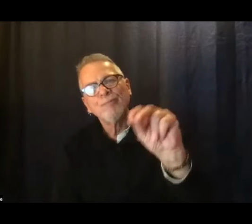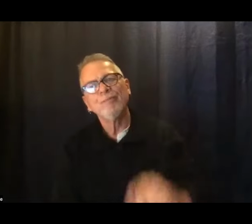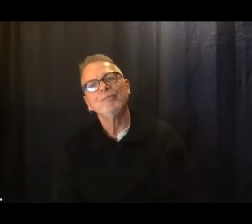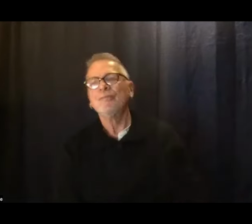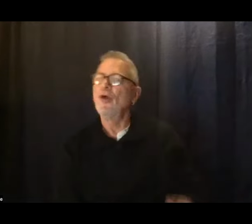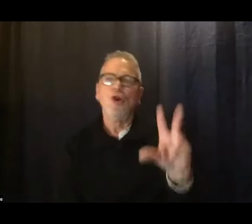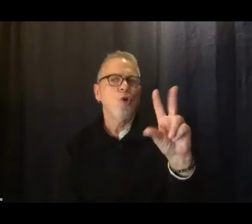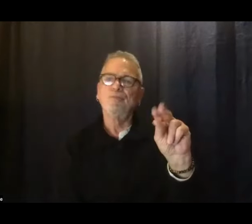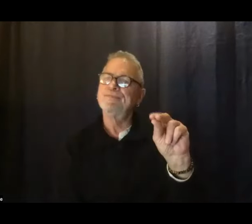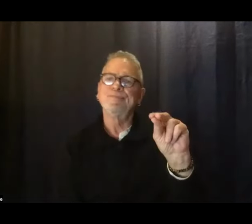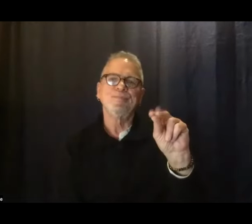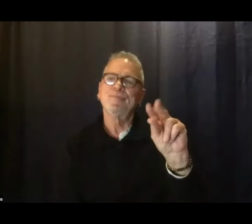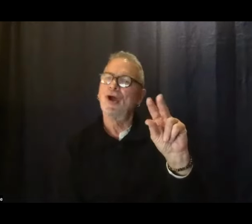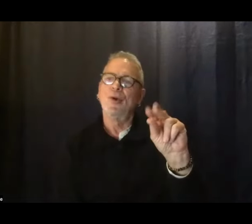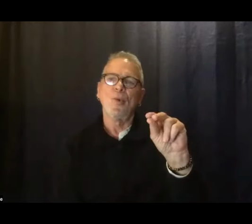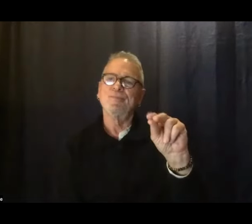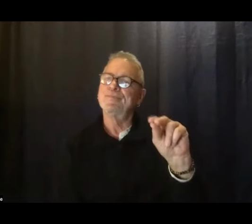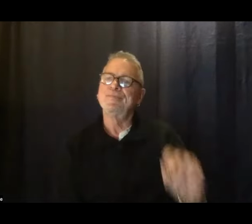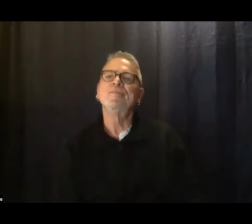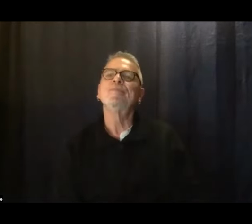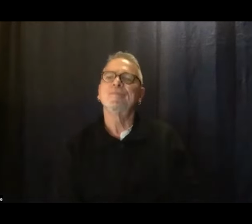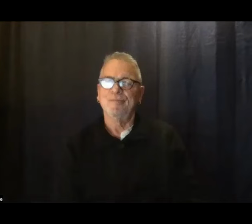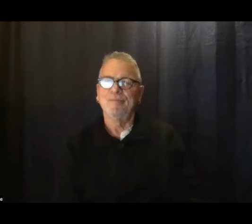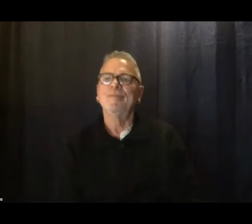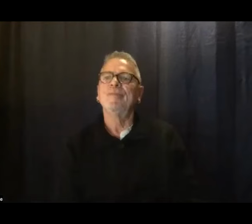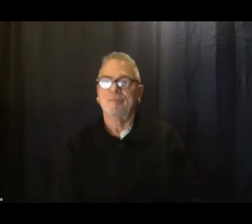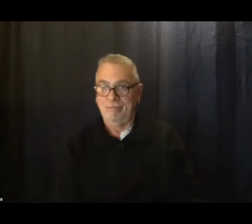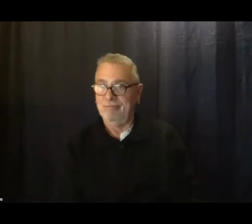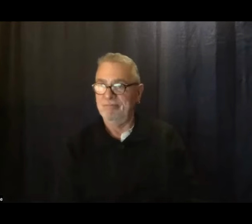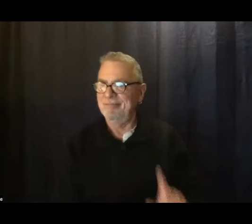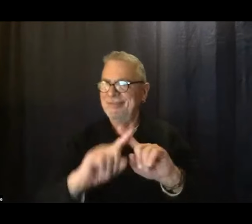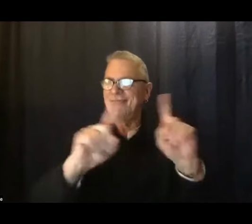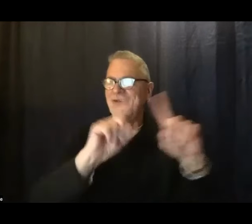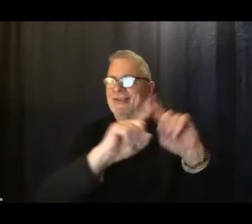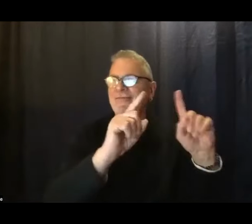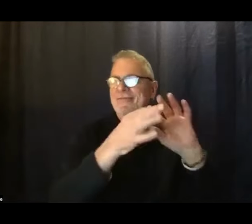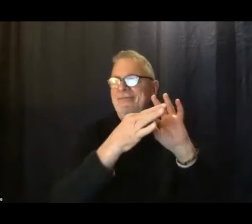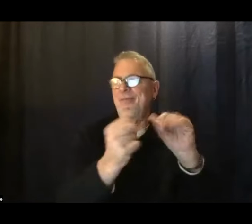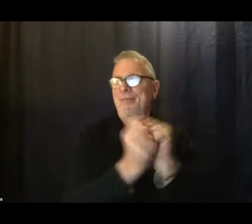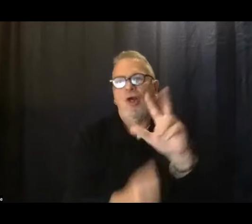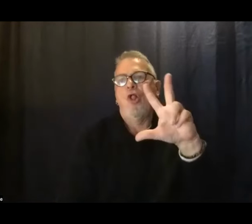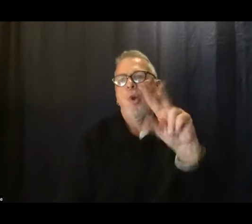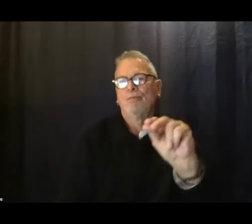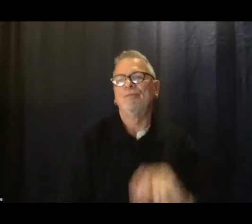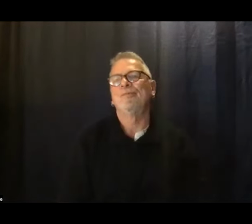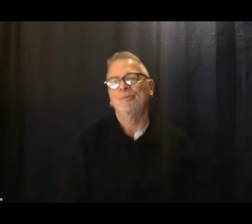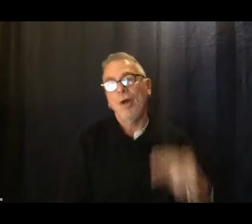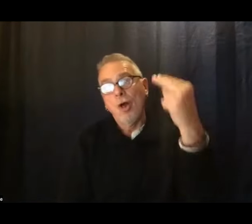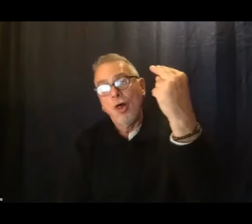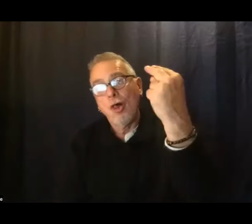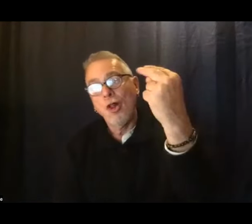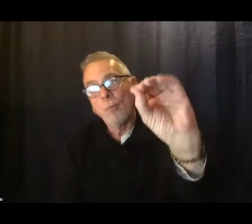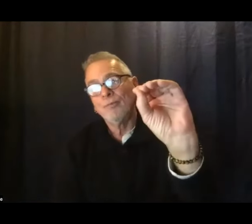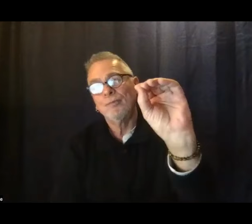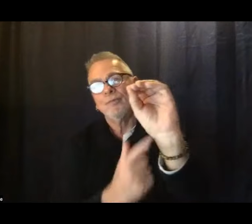Nope. No. So those are lexicalized, different versions with the